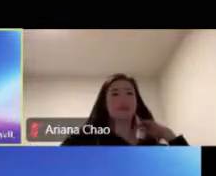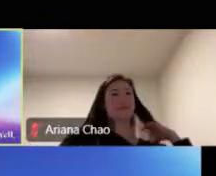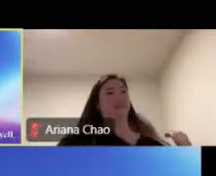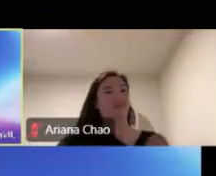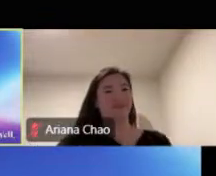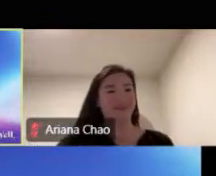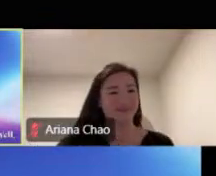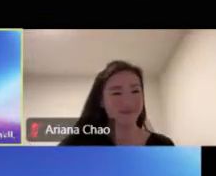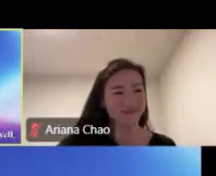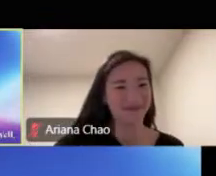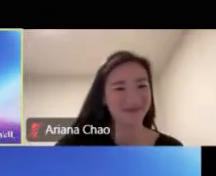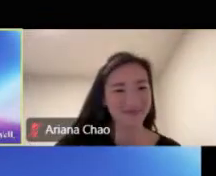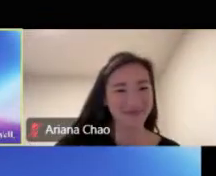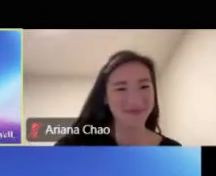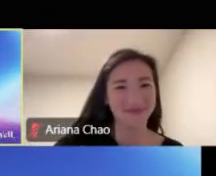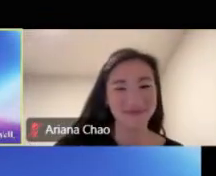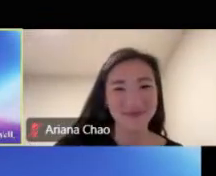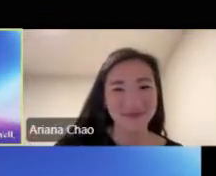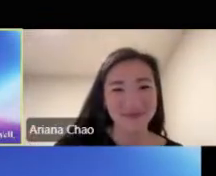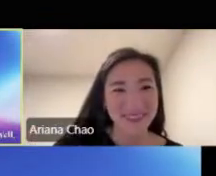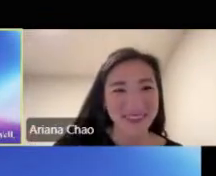this discussion.